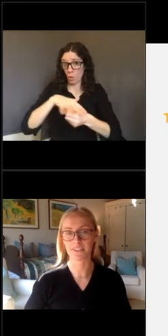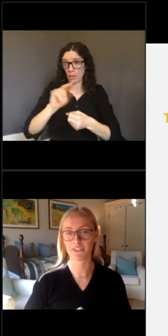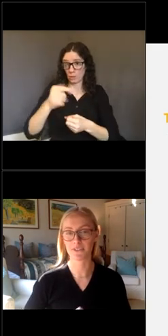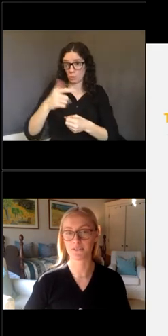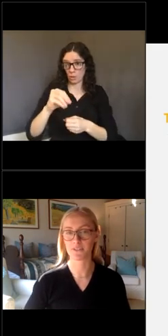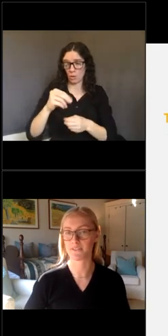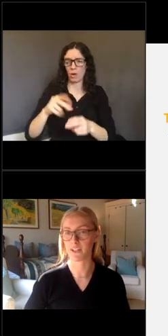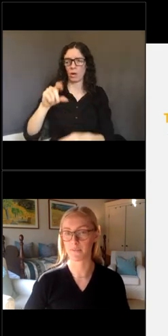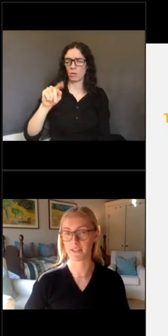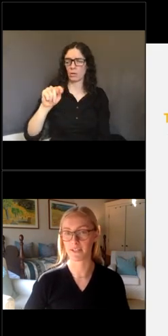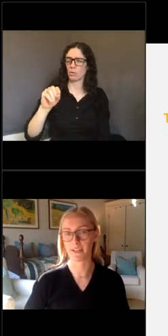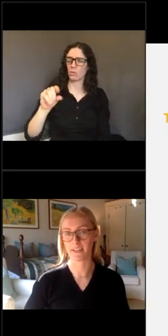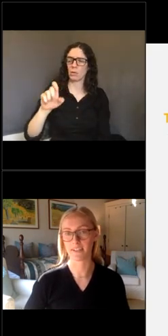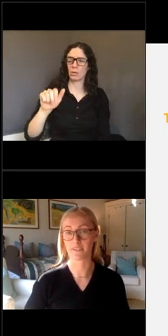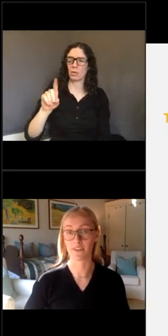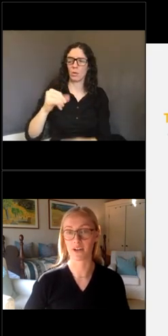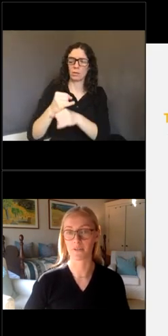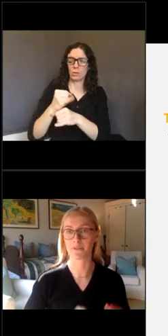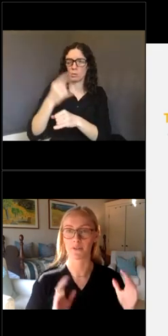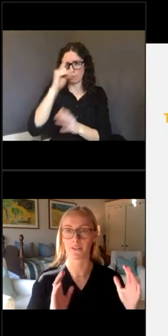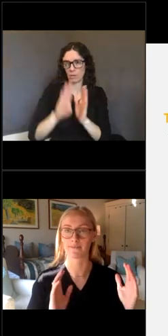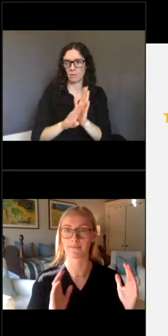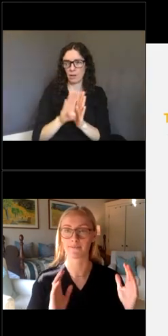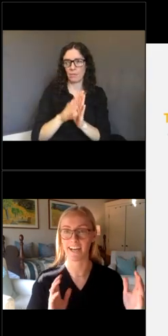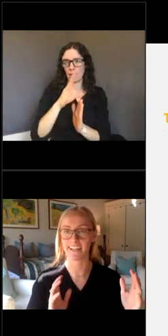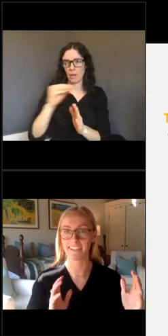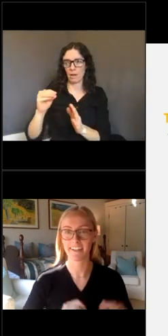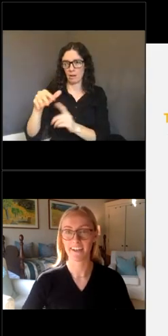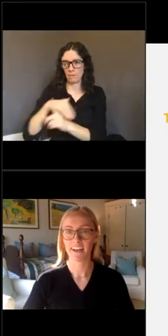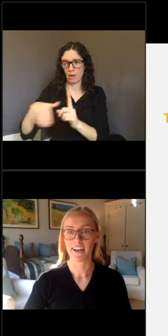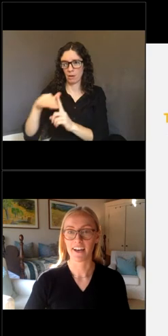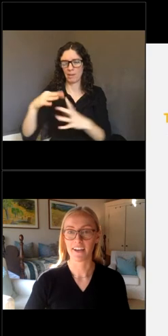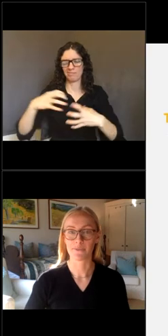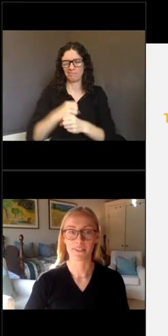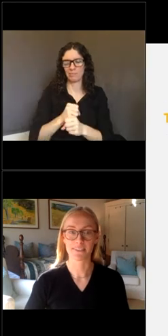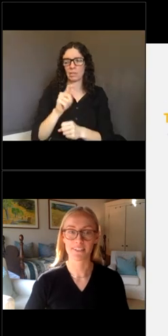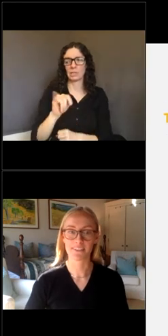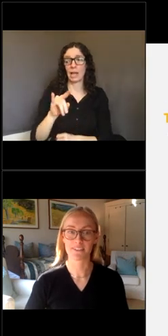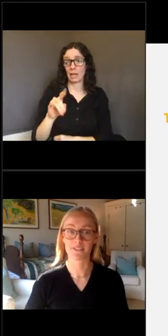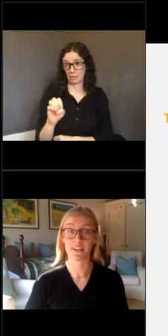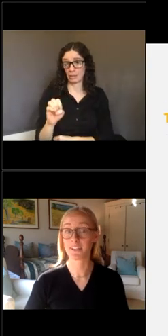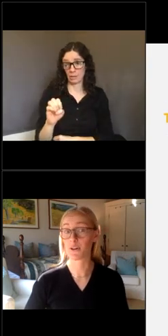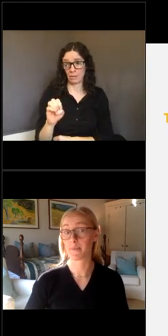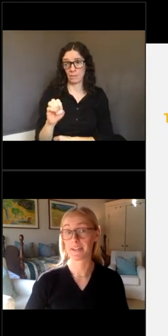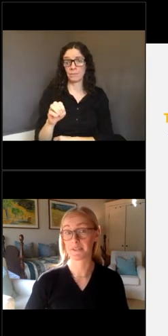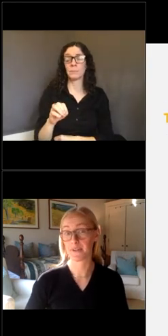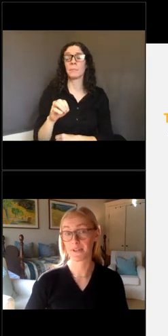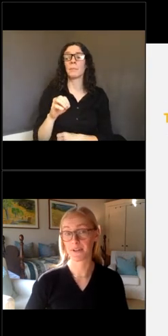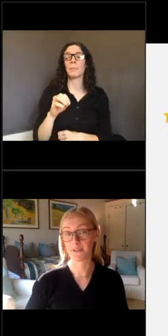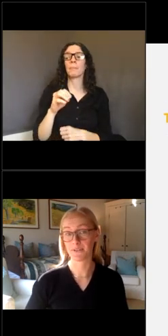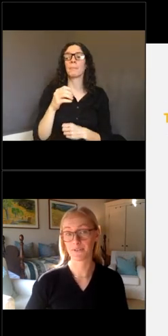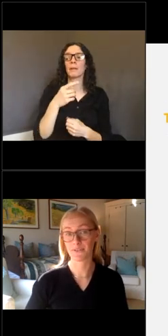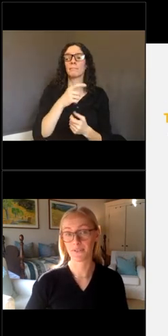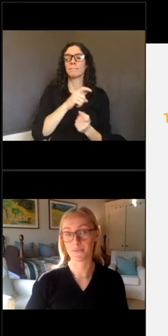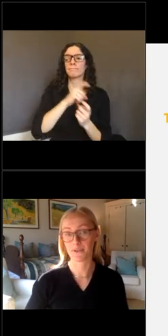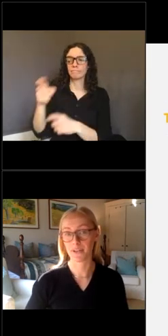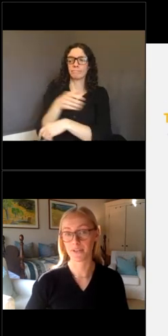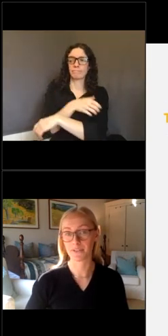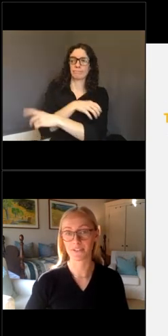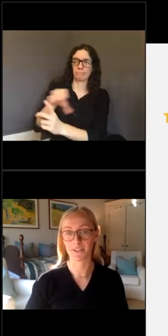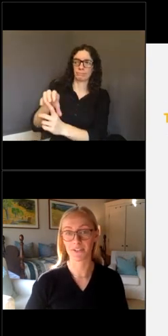Toledo Institute for Development and Environment, or TIDE, was granted co-management of